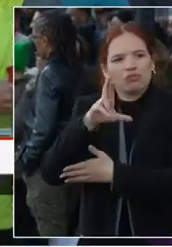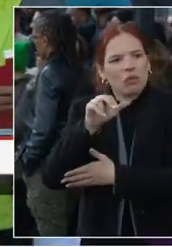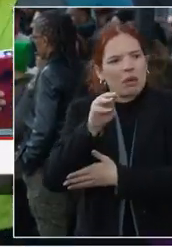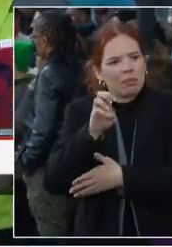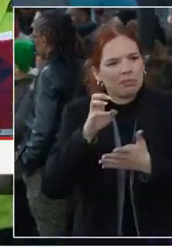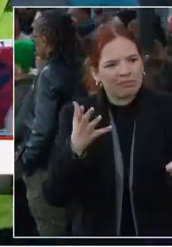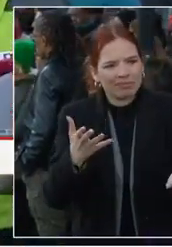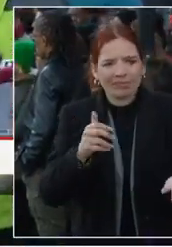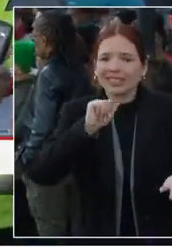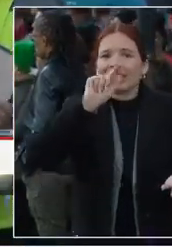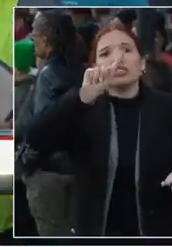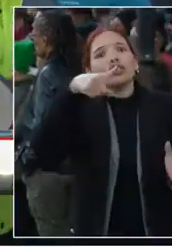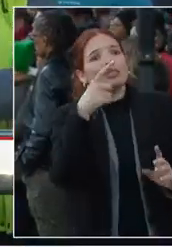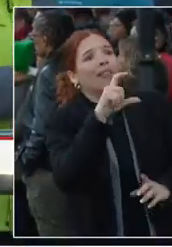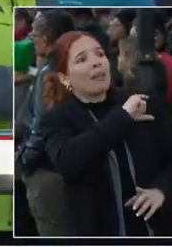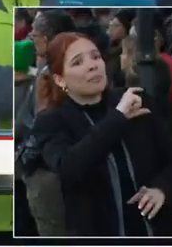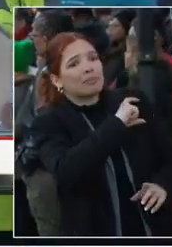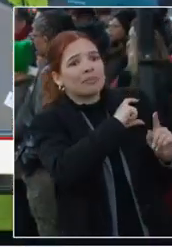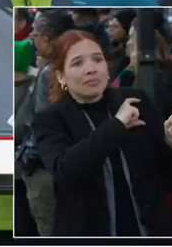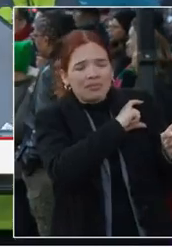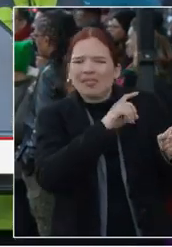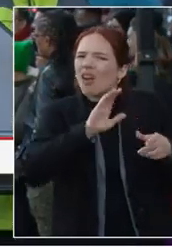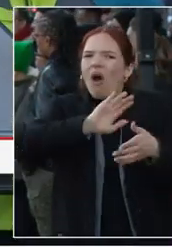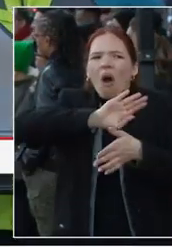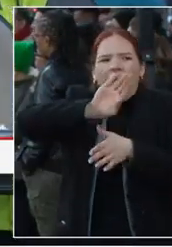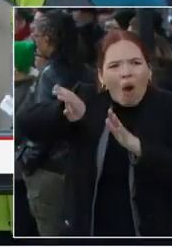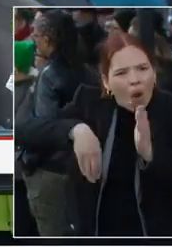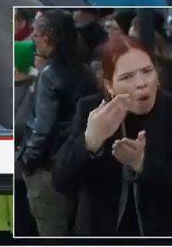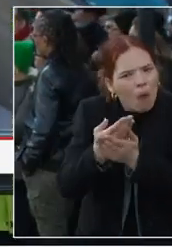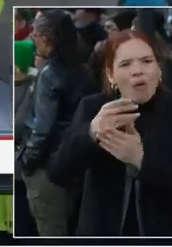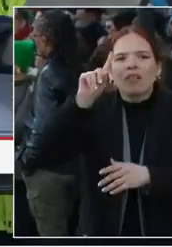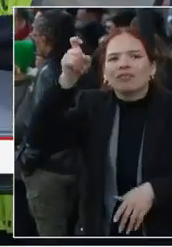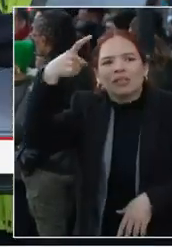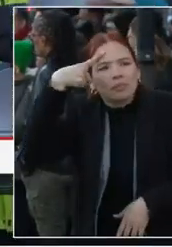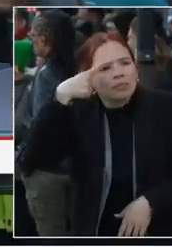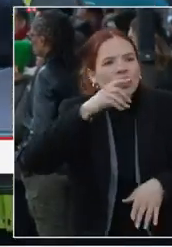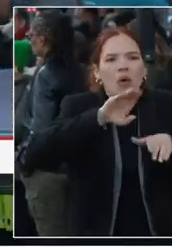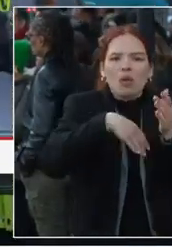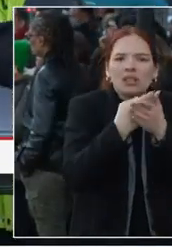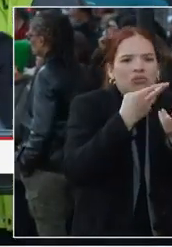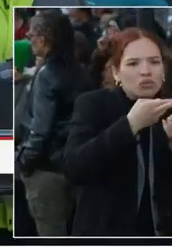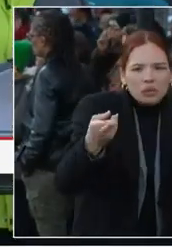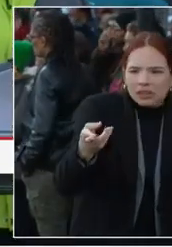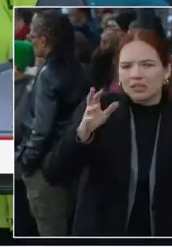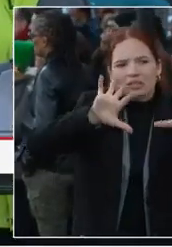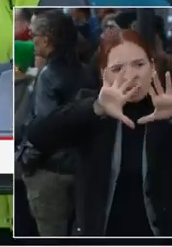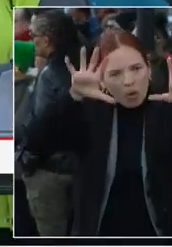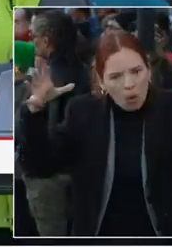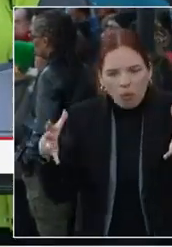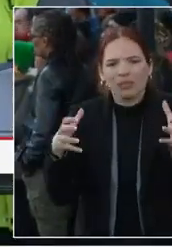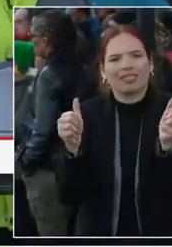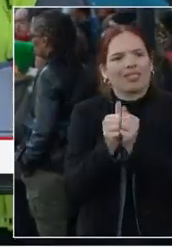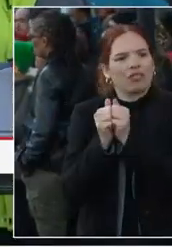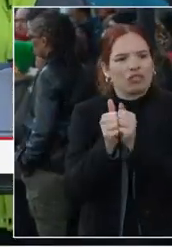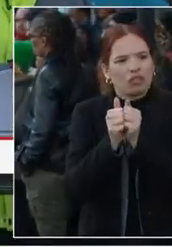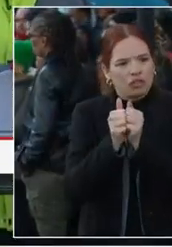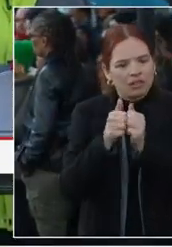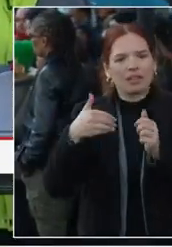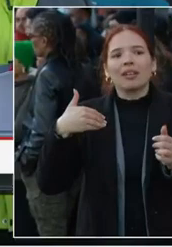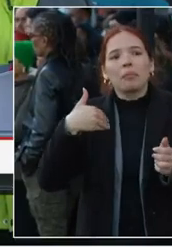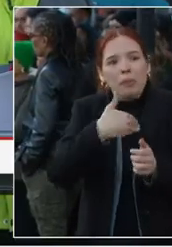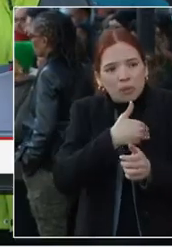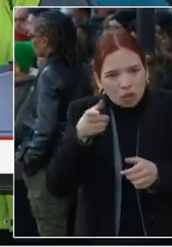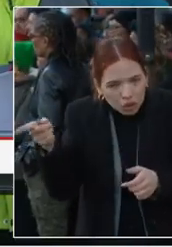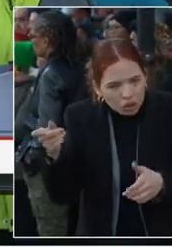police department does. It's the whole of government. It's bringing all of our government resources together and community members. And we got a lot of community members